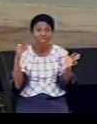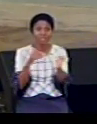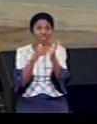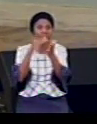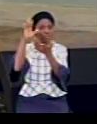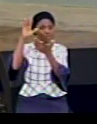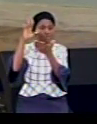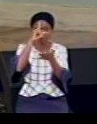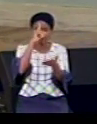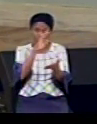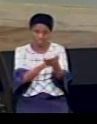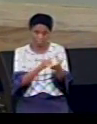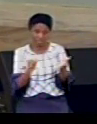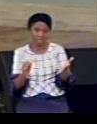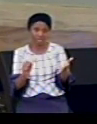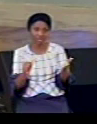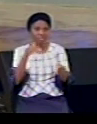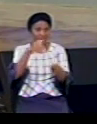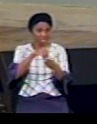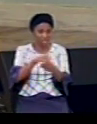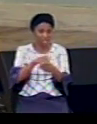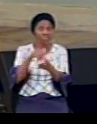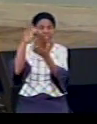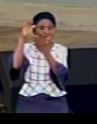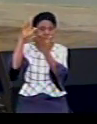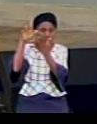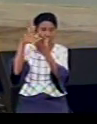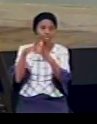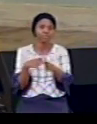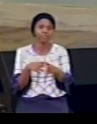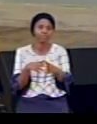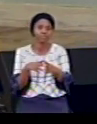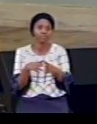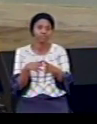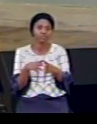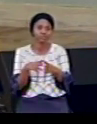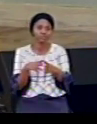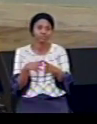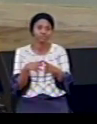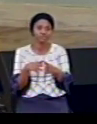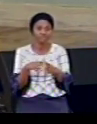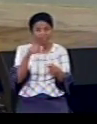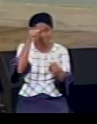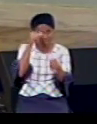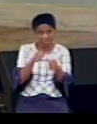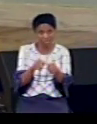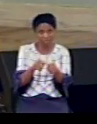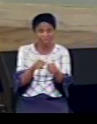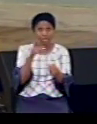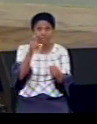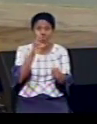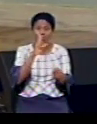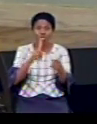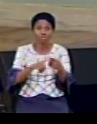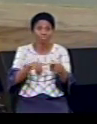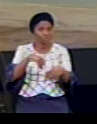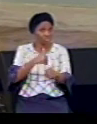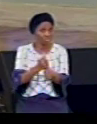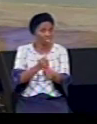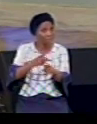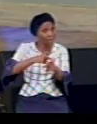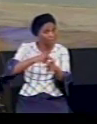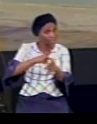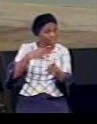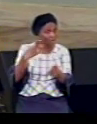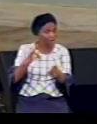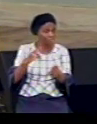against hope believes in hope. Remember, you have to make practical application of